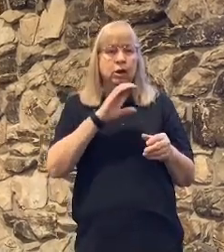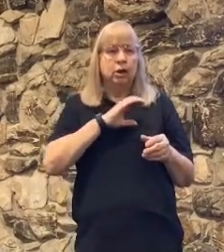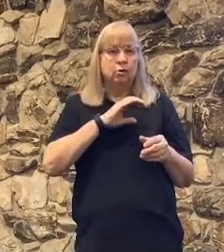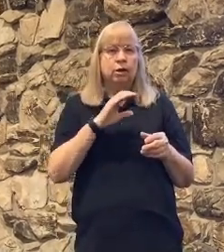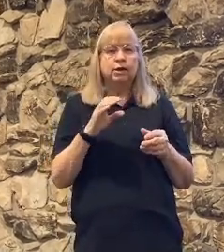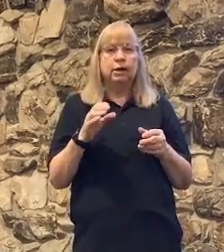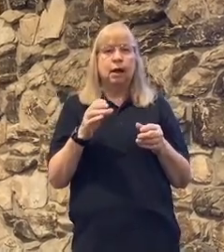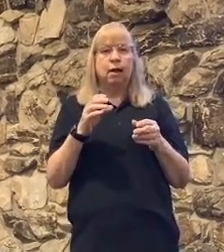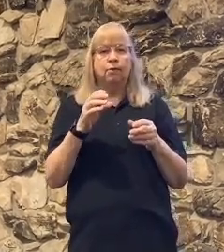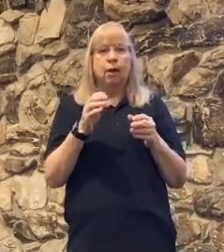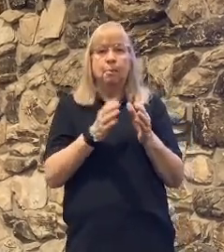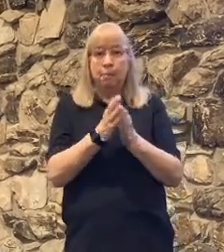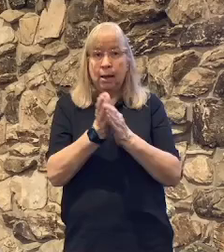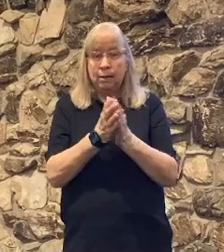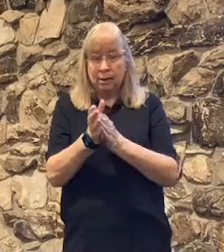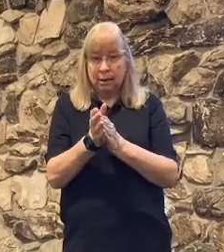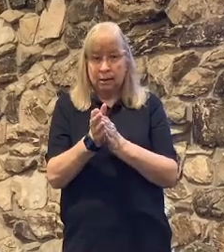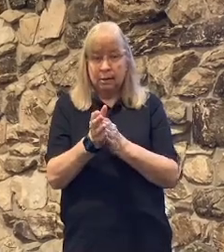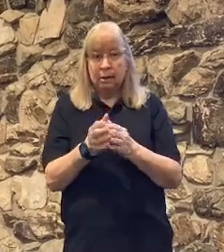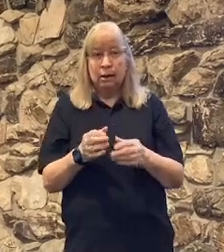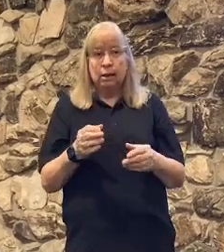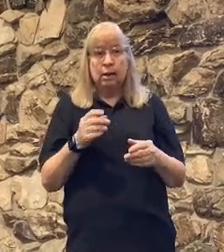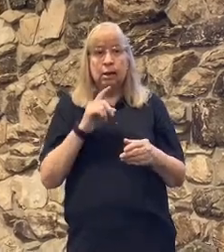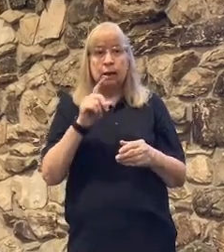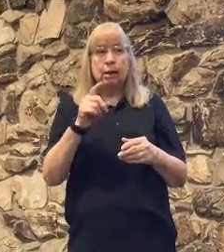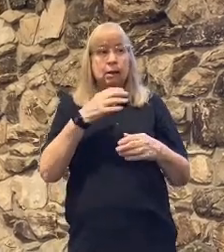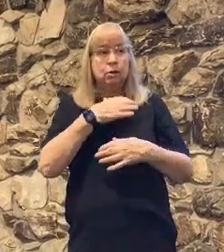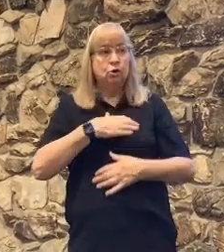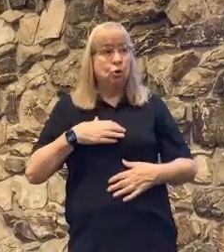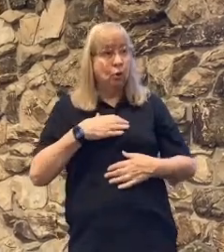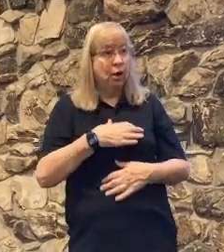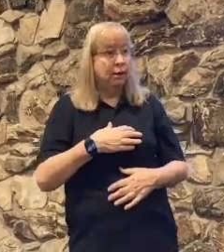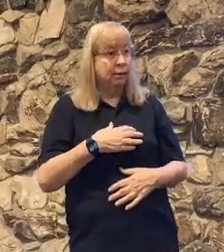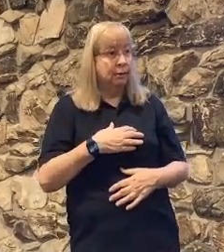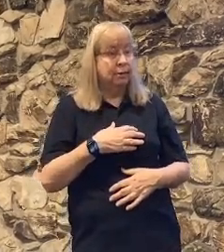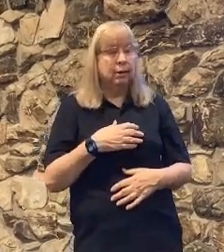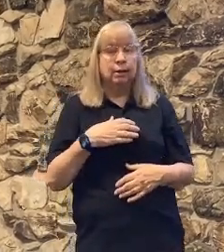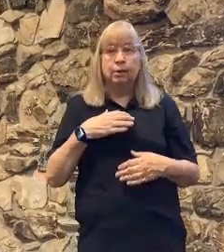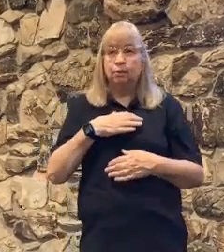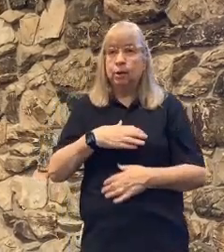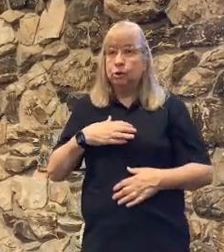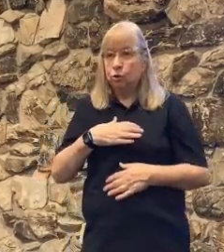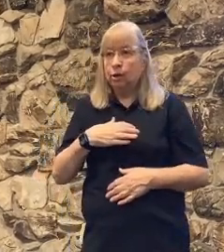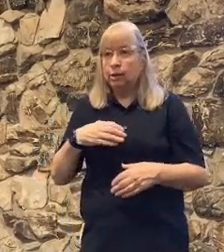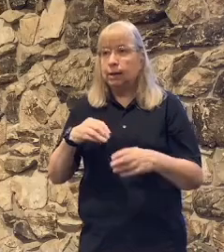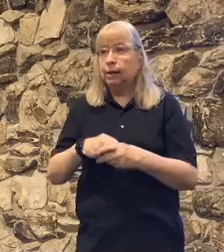in particular, is joy. It's rejoicing in God.